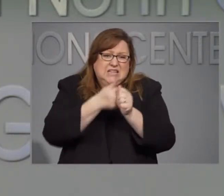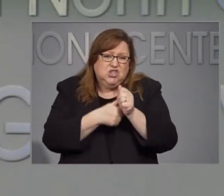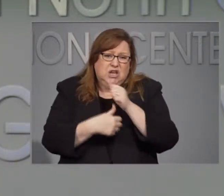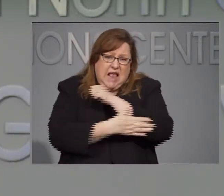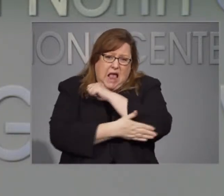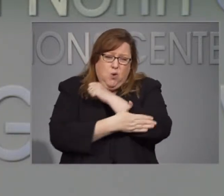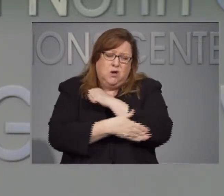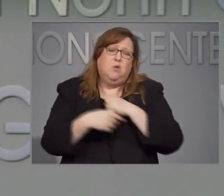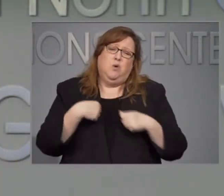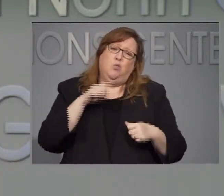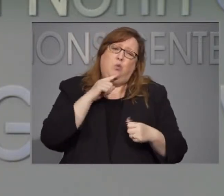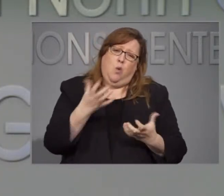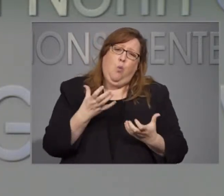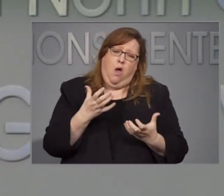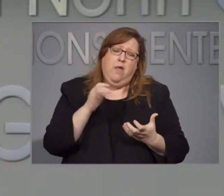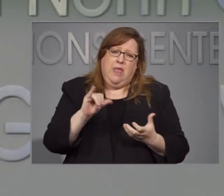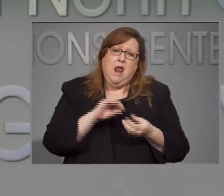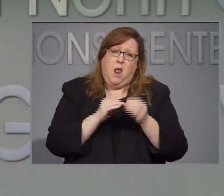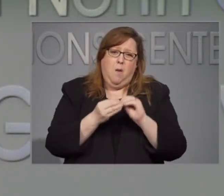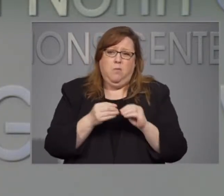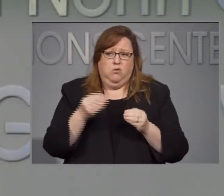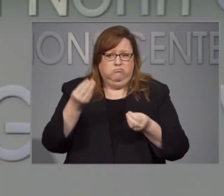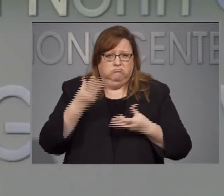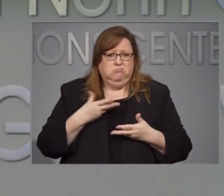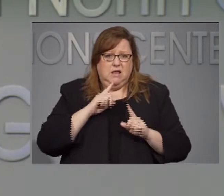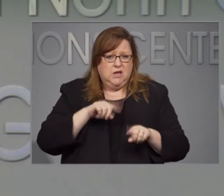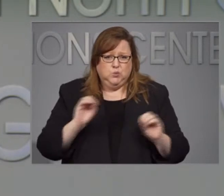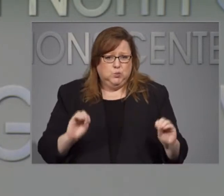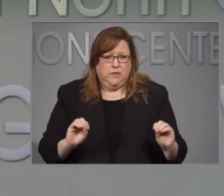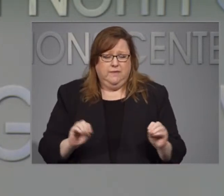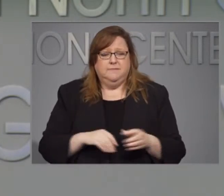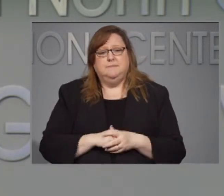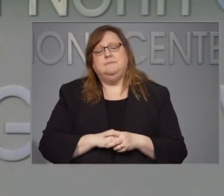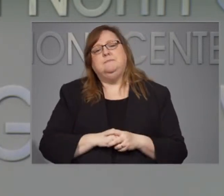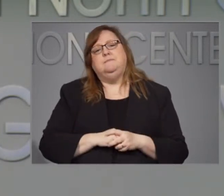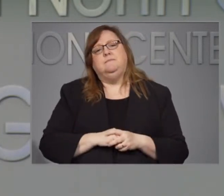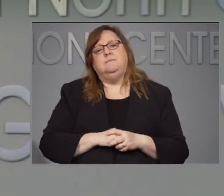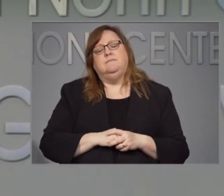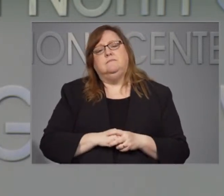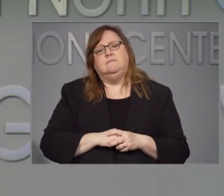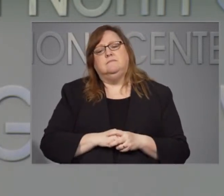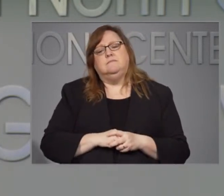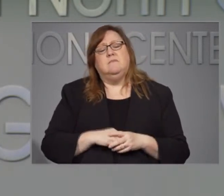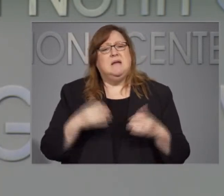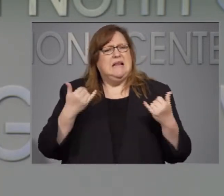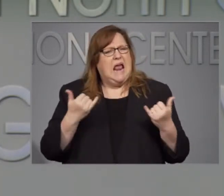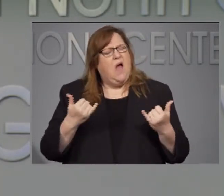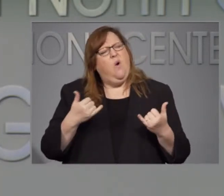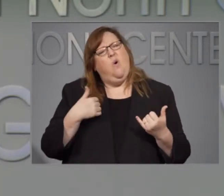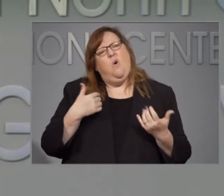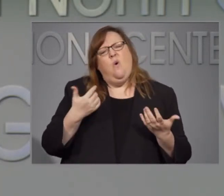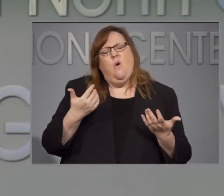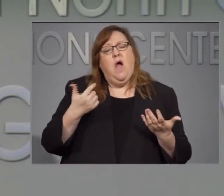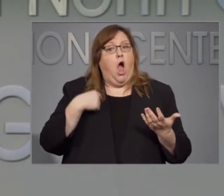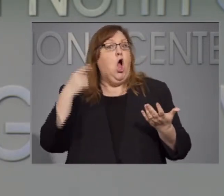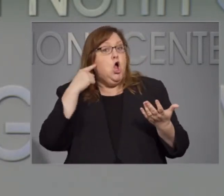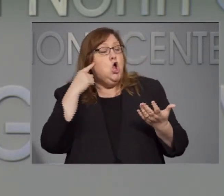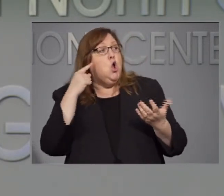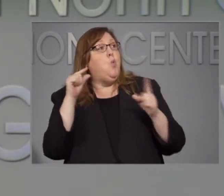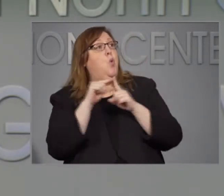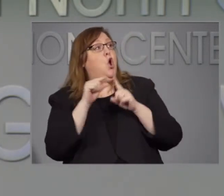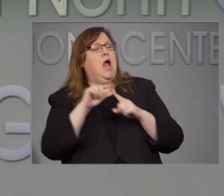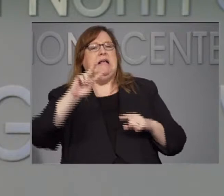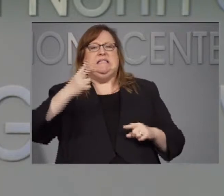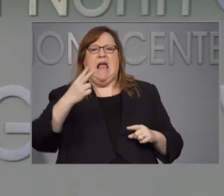back to us on that, we'd really appreciate it. But I just wanted to ask, are we in the middle of a second wave yet? Over the past week, have your fears of a second